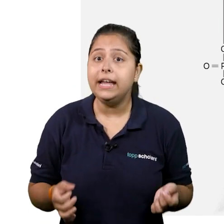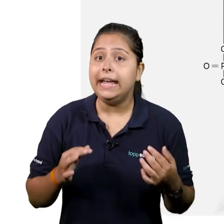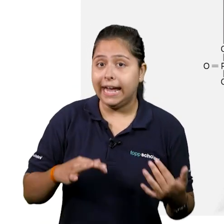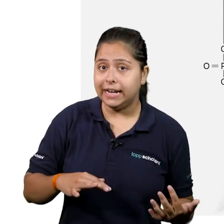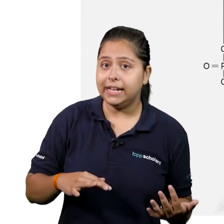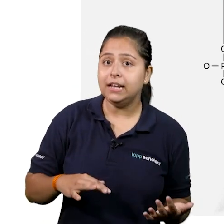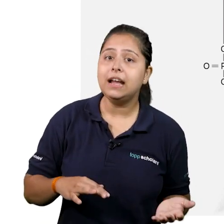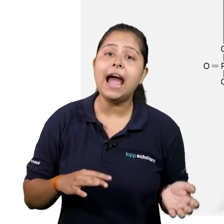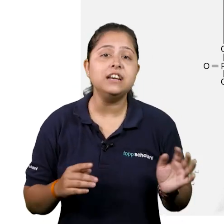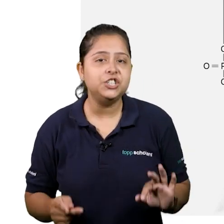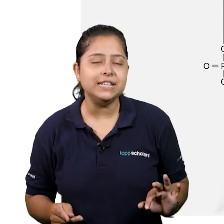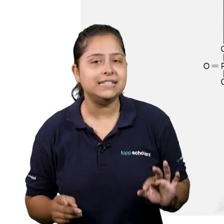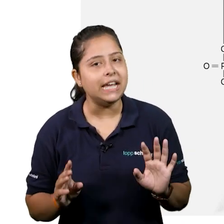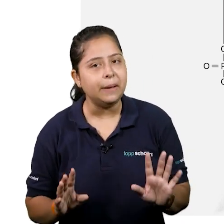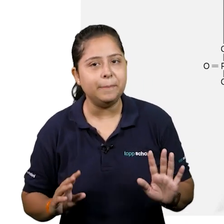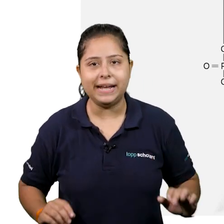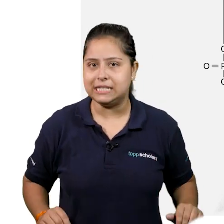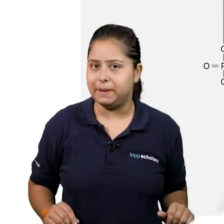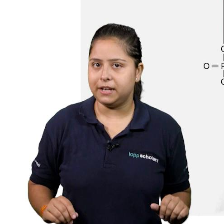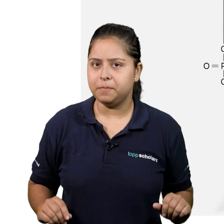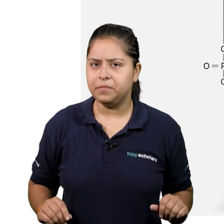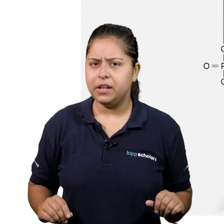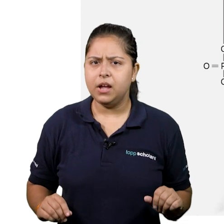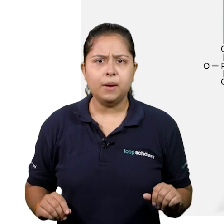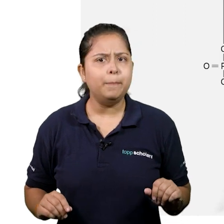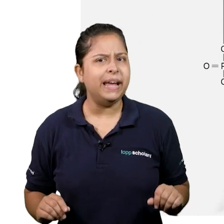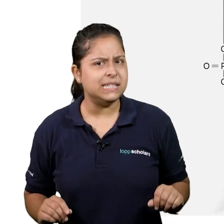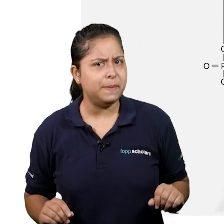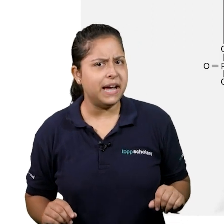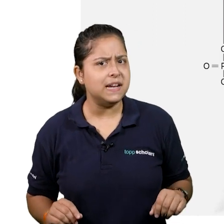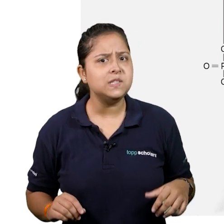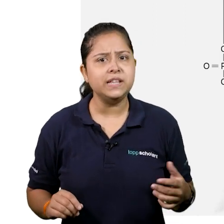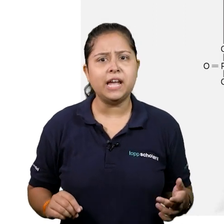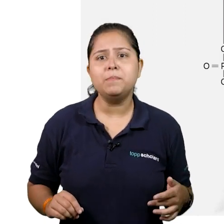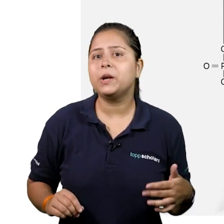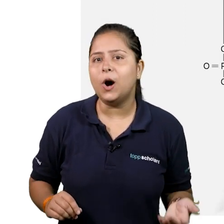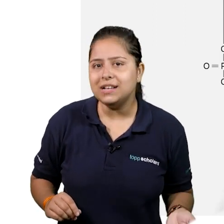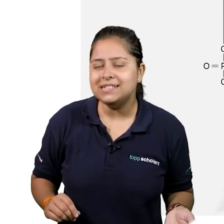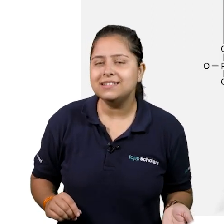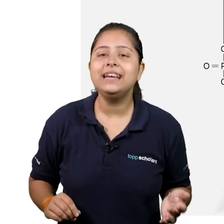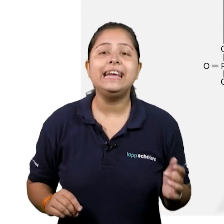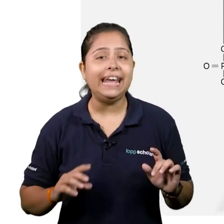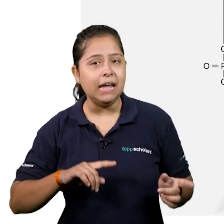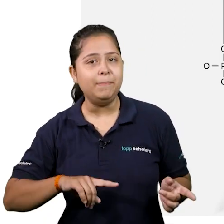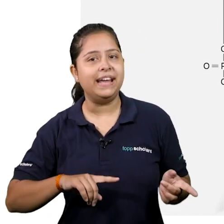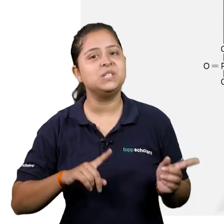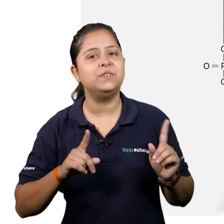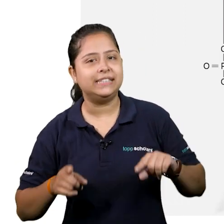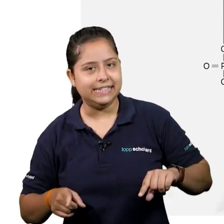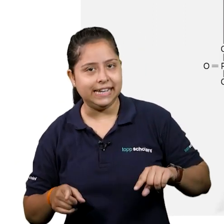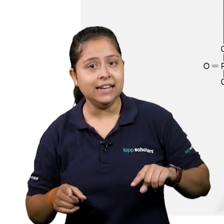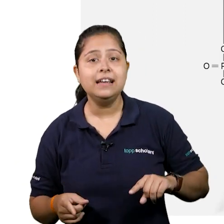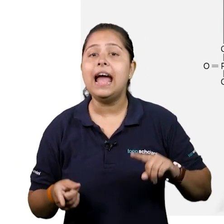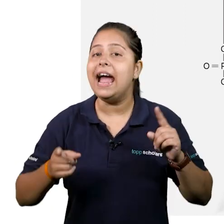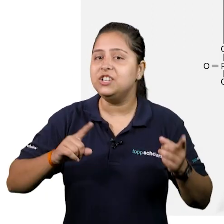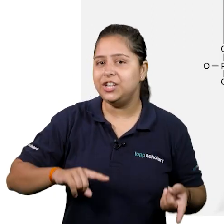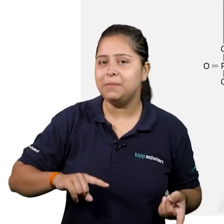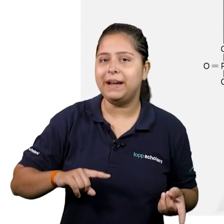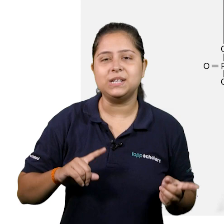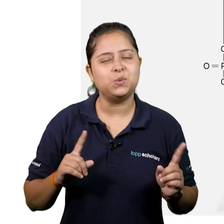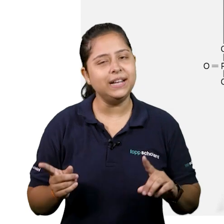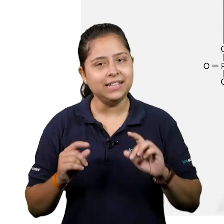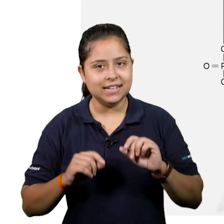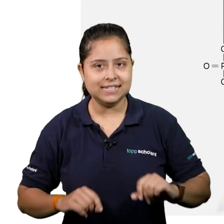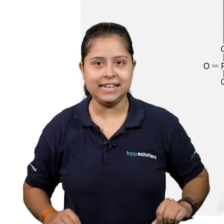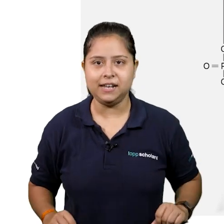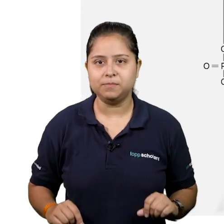have AT and GC base pair. Base pairs name because A pairs with T and G